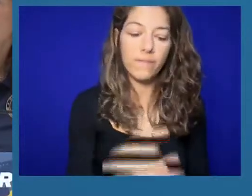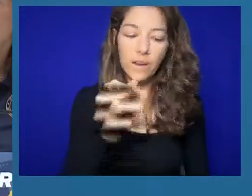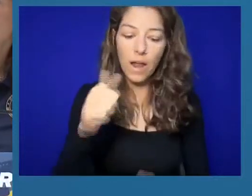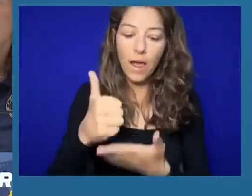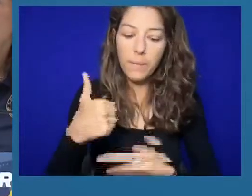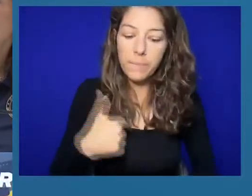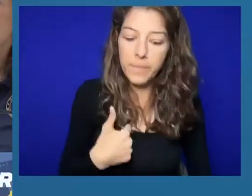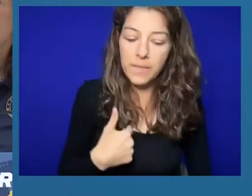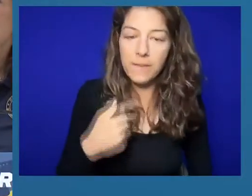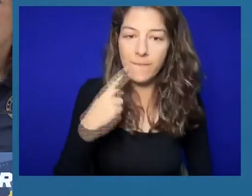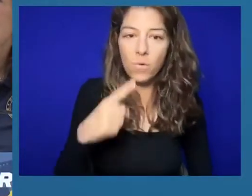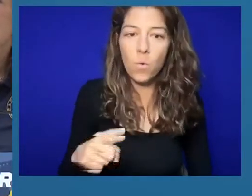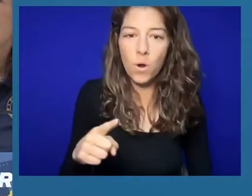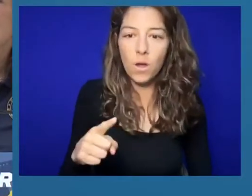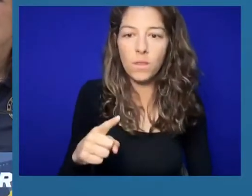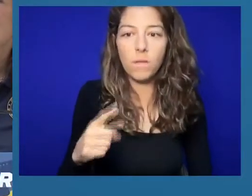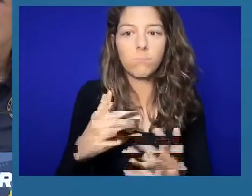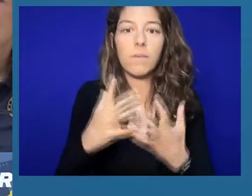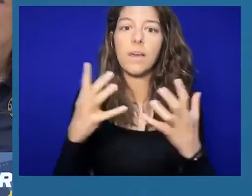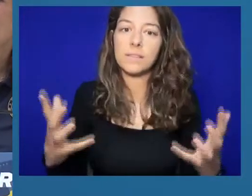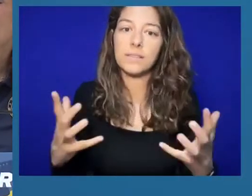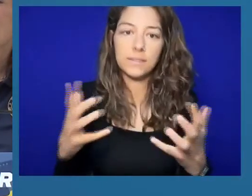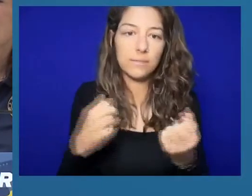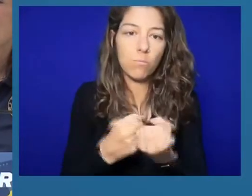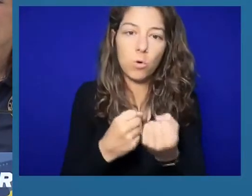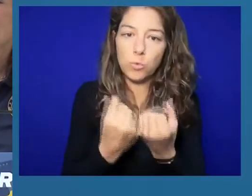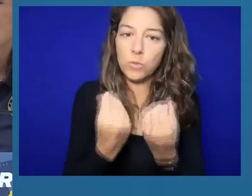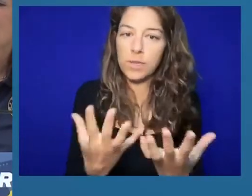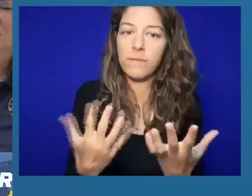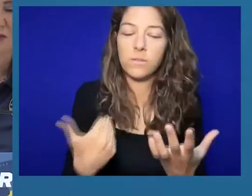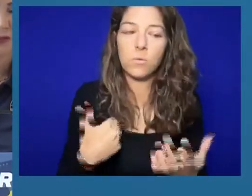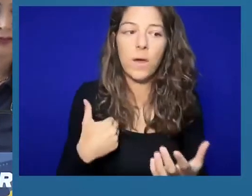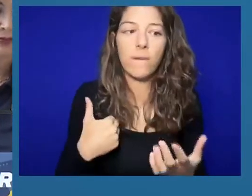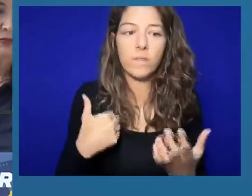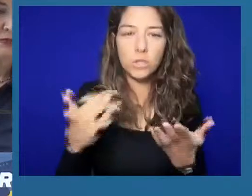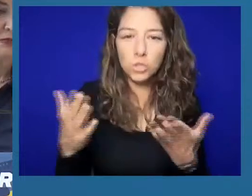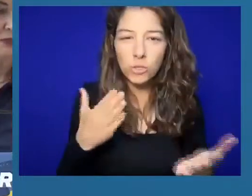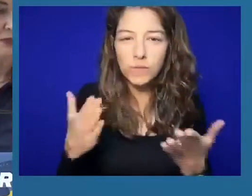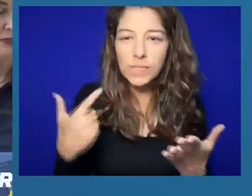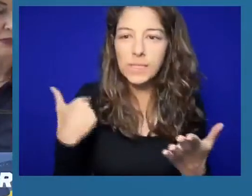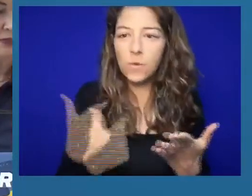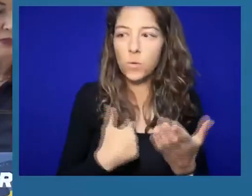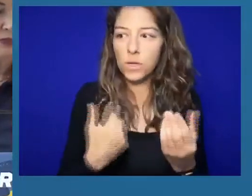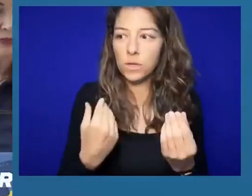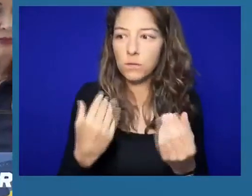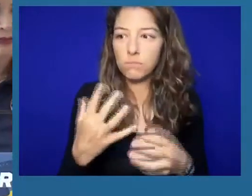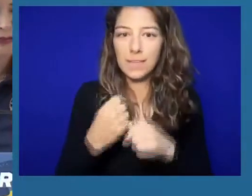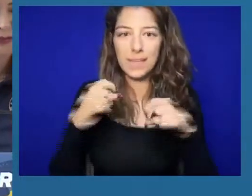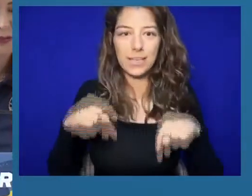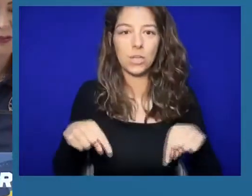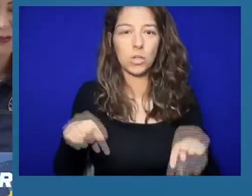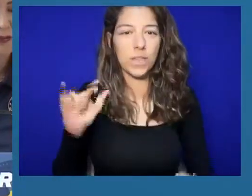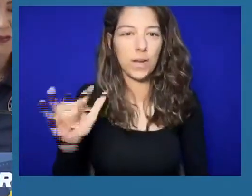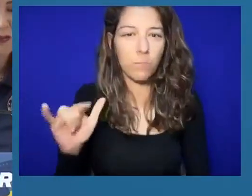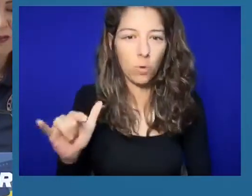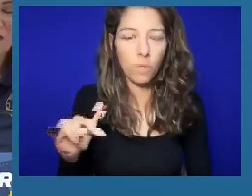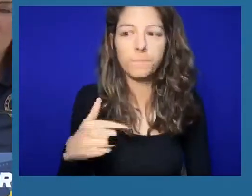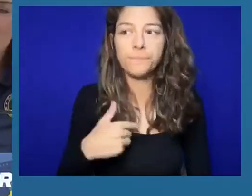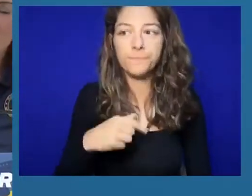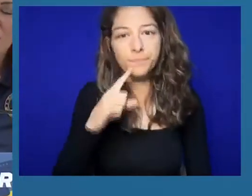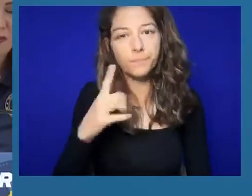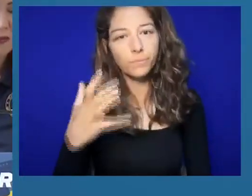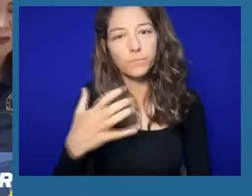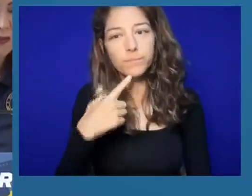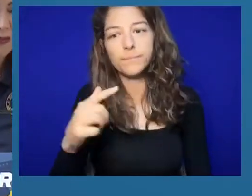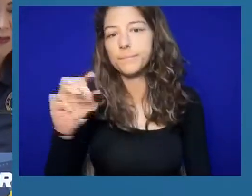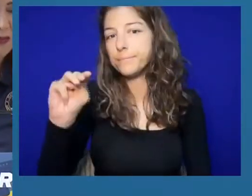the tremendous support that you give to have the services that we get here in the airport. And I want to thank Manny, who's